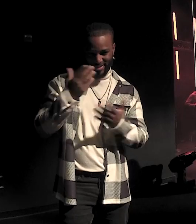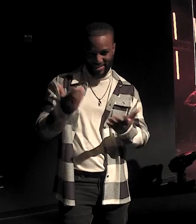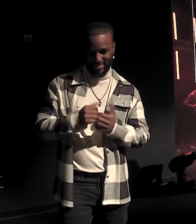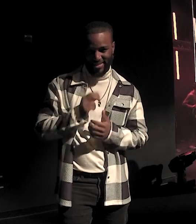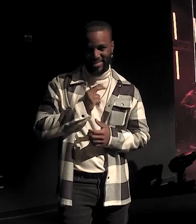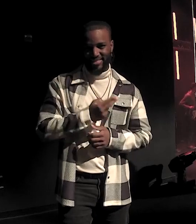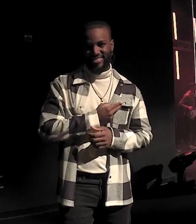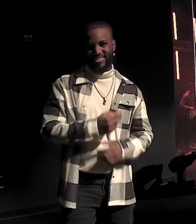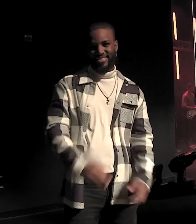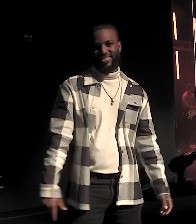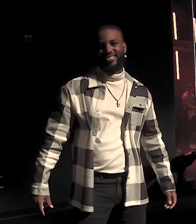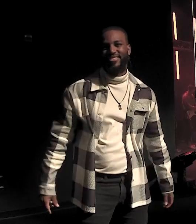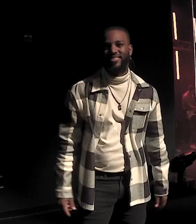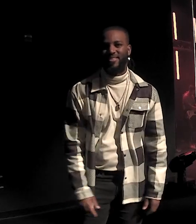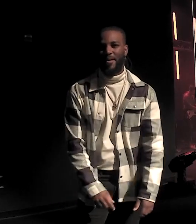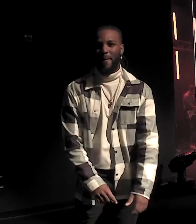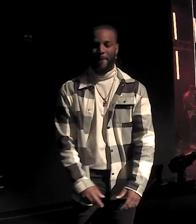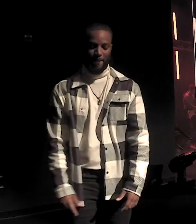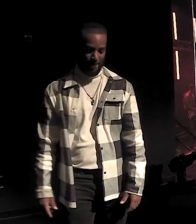morning.